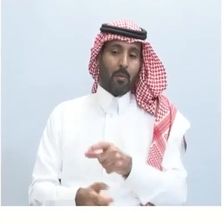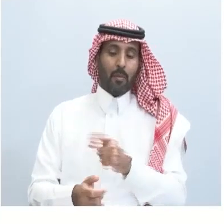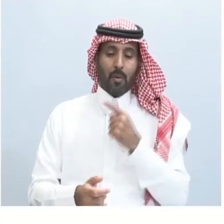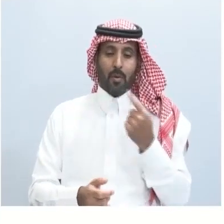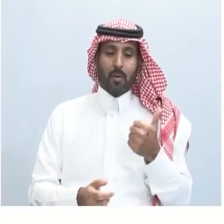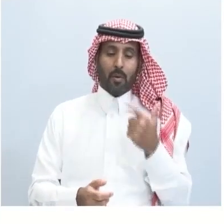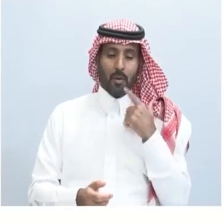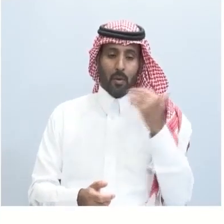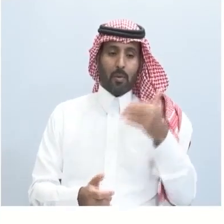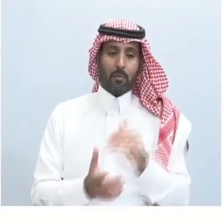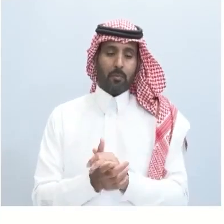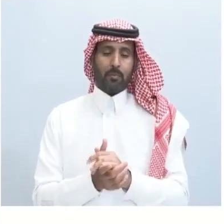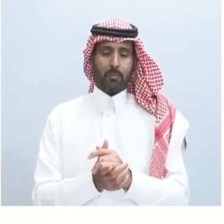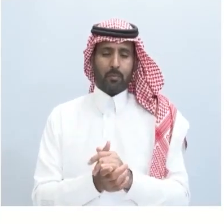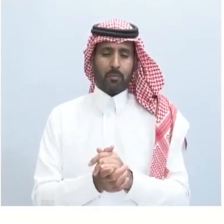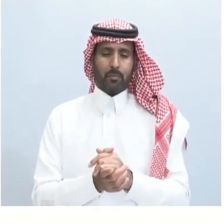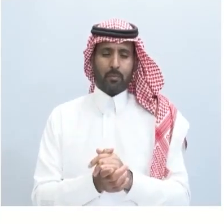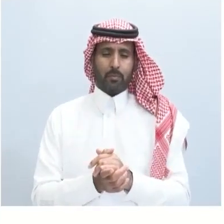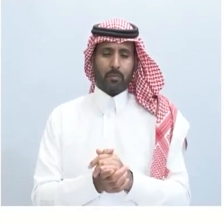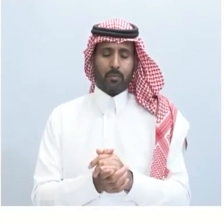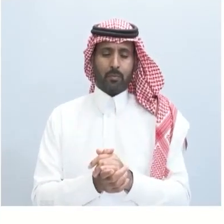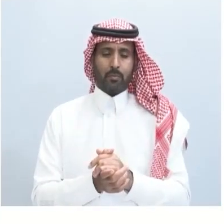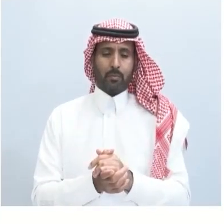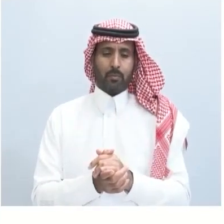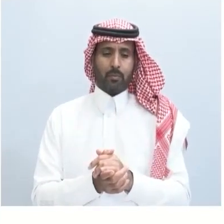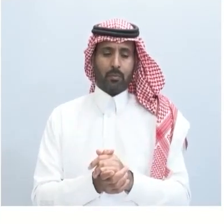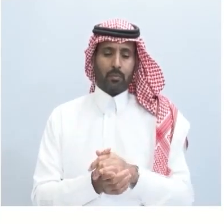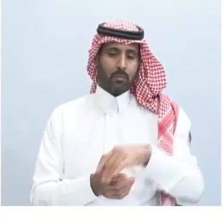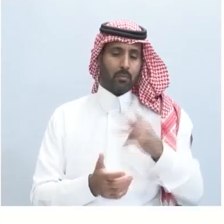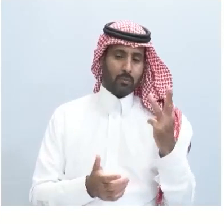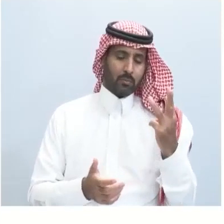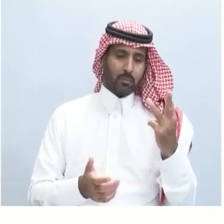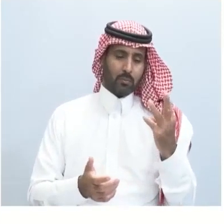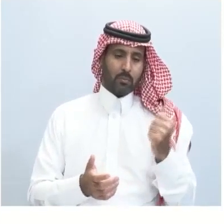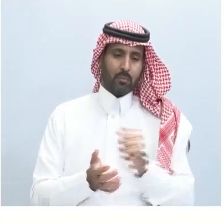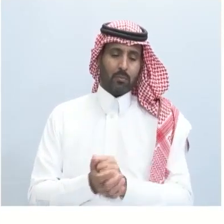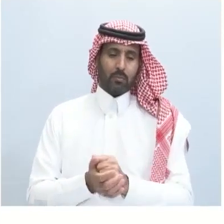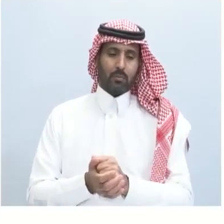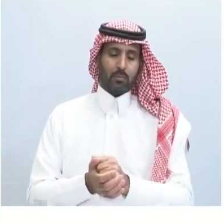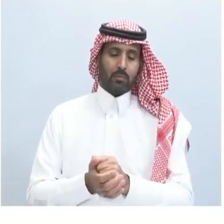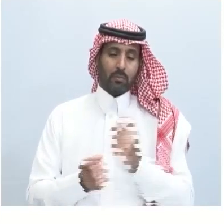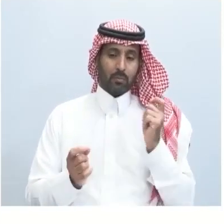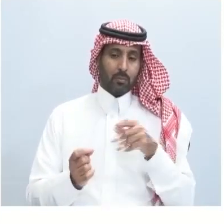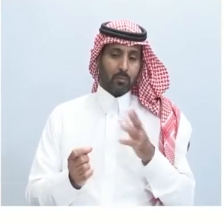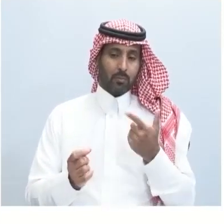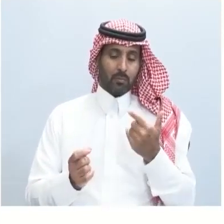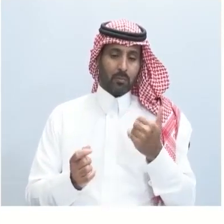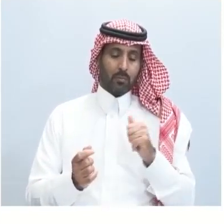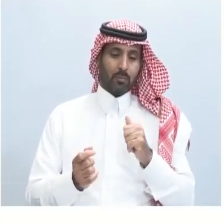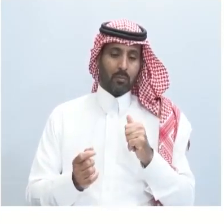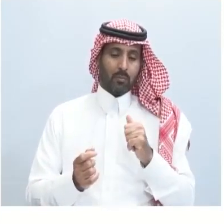three forwards, two defensemen, and a goaltender. What about number three here? The objective of the game.